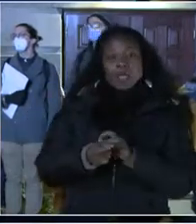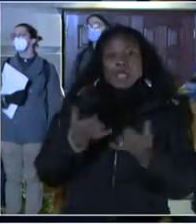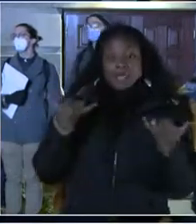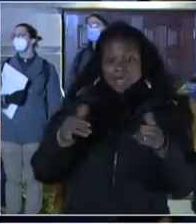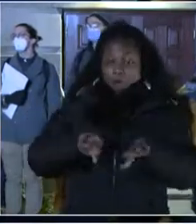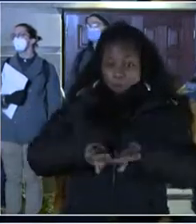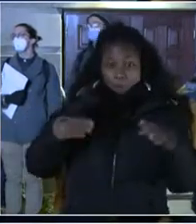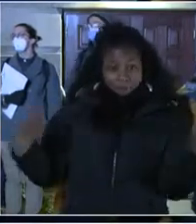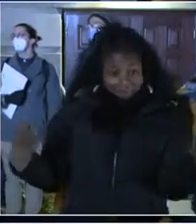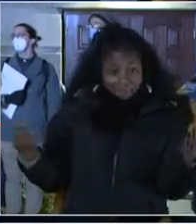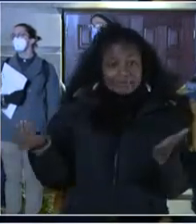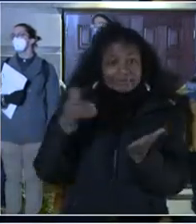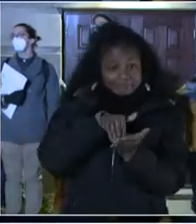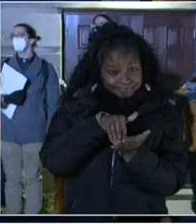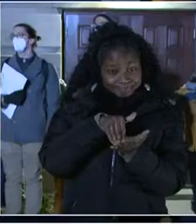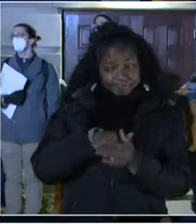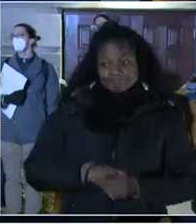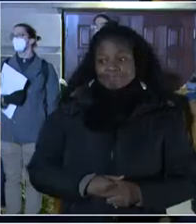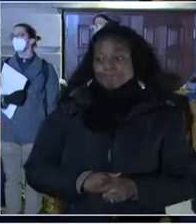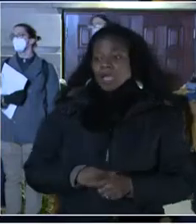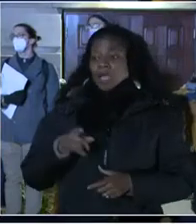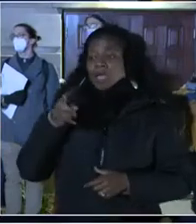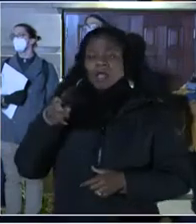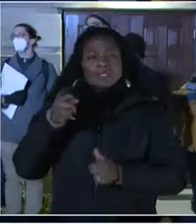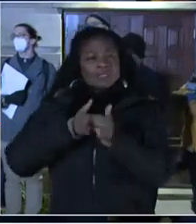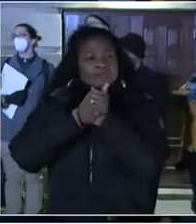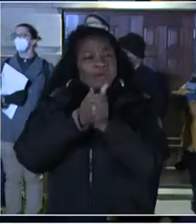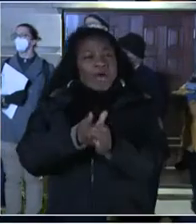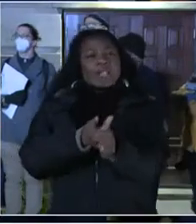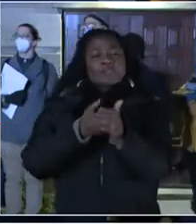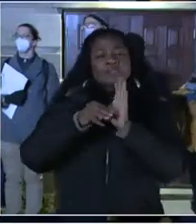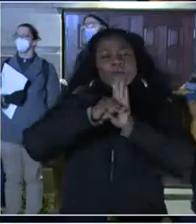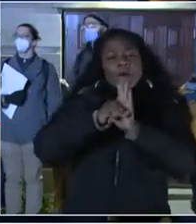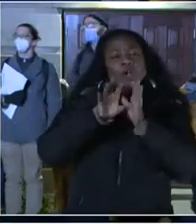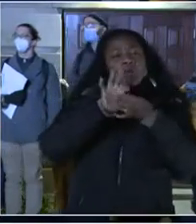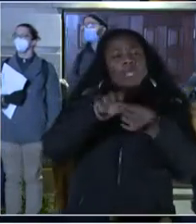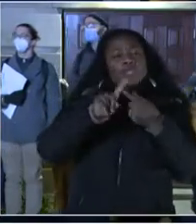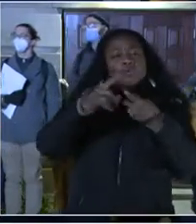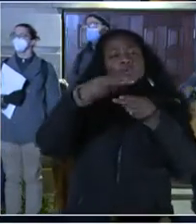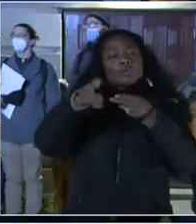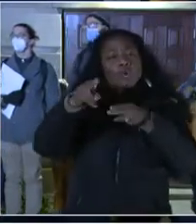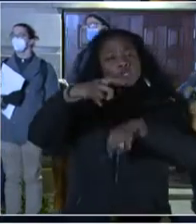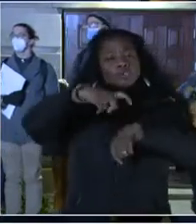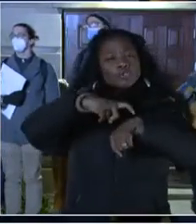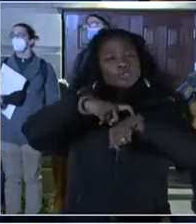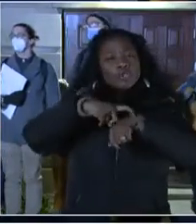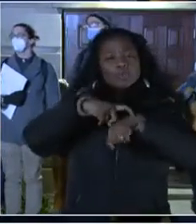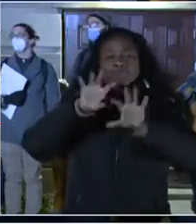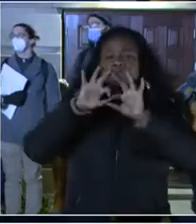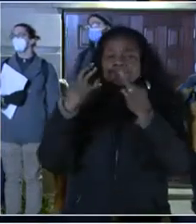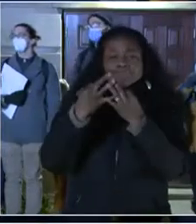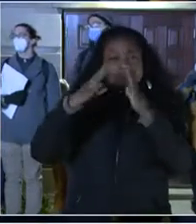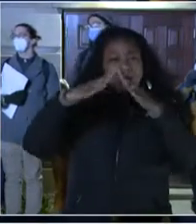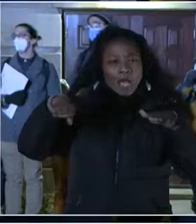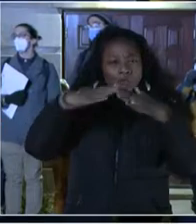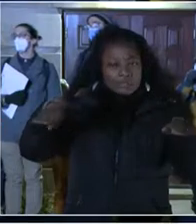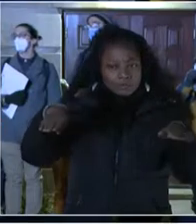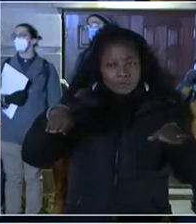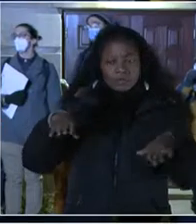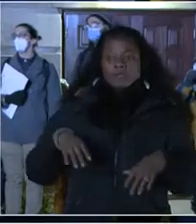reopening. And it follows the model of our short-term family housing that closes